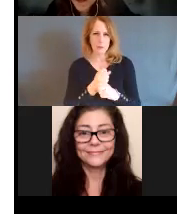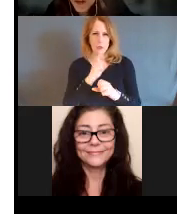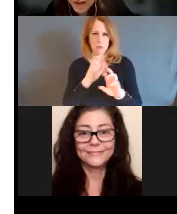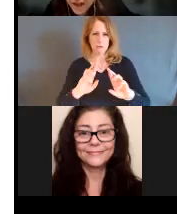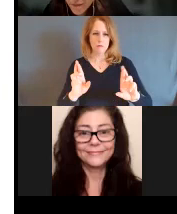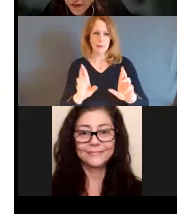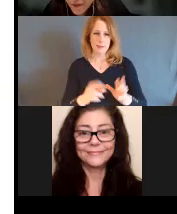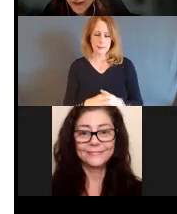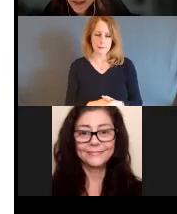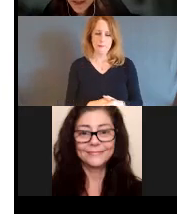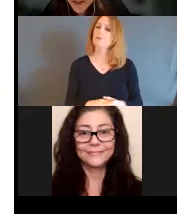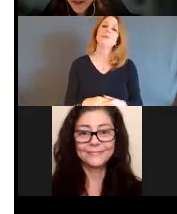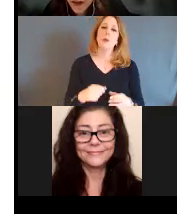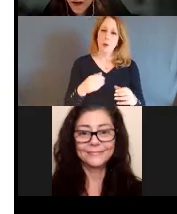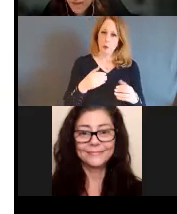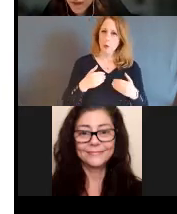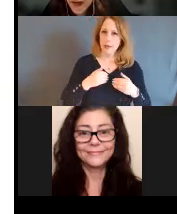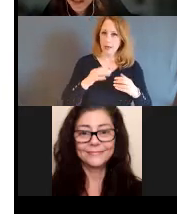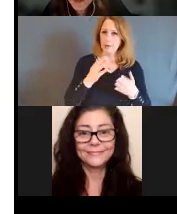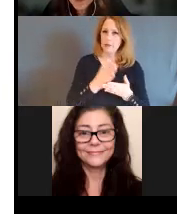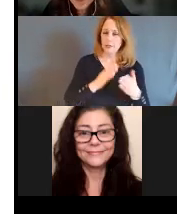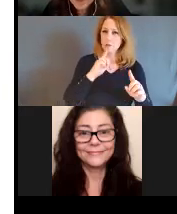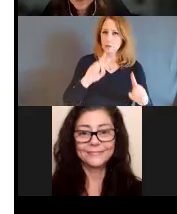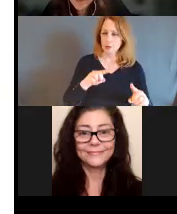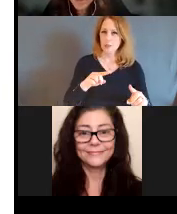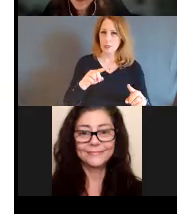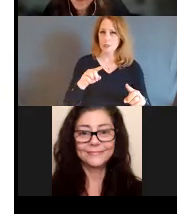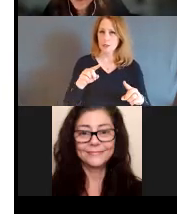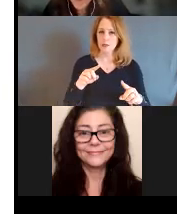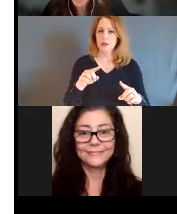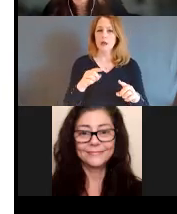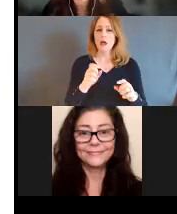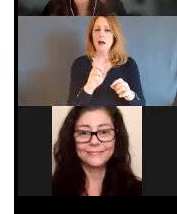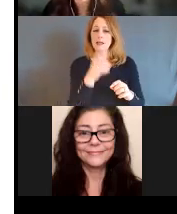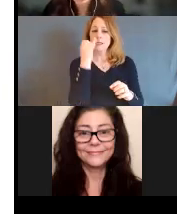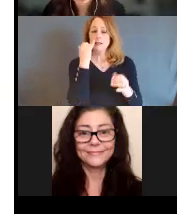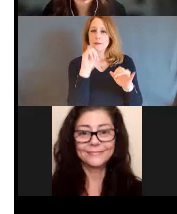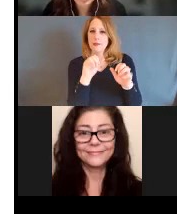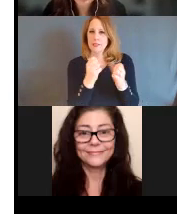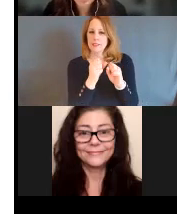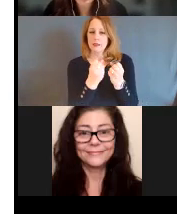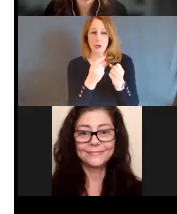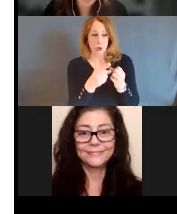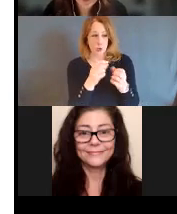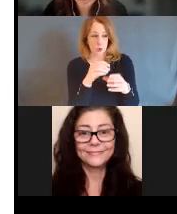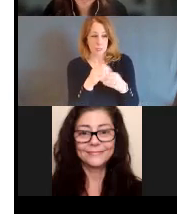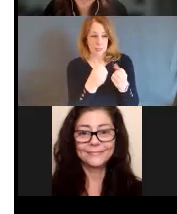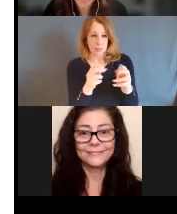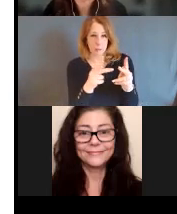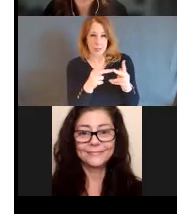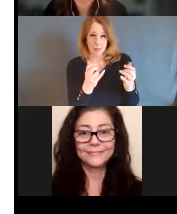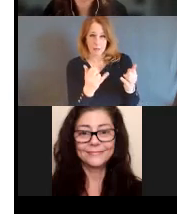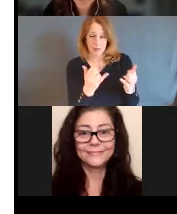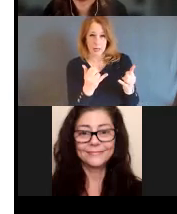All right, so we've got some responses. So asking if he's in a safe place right now, assessing safety, listening to